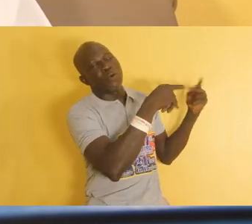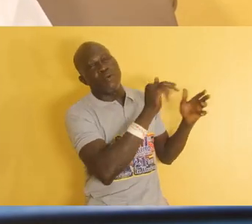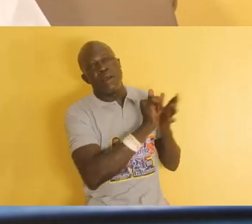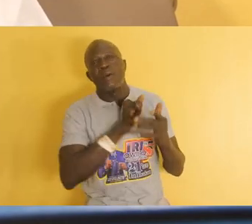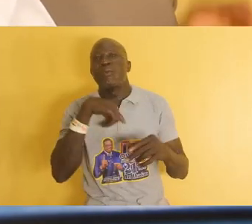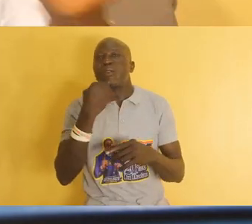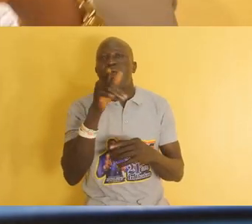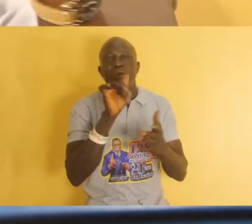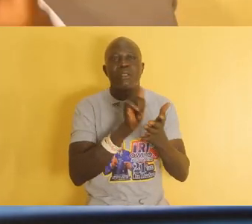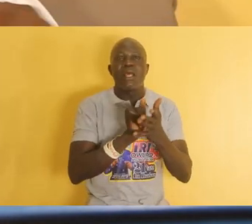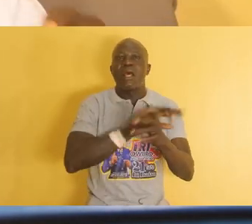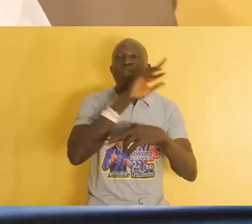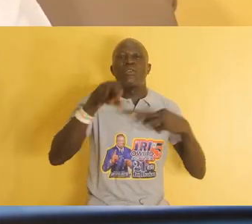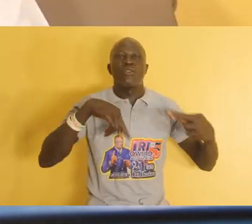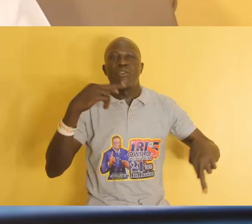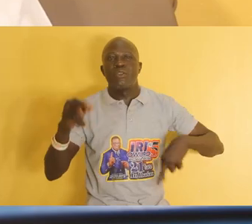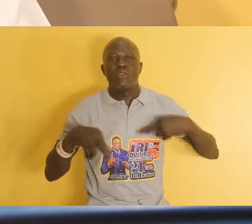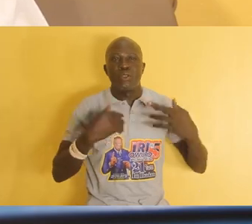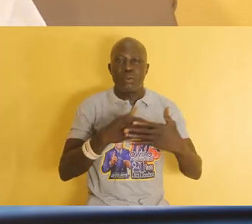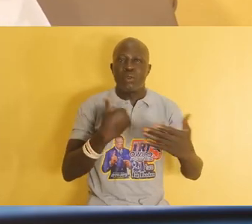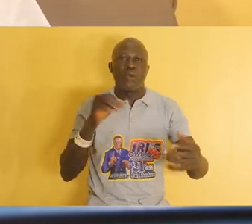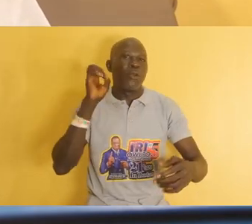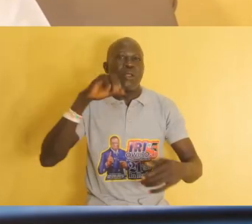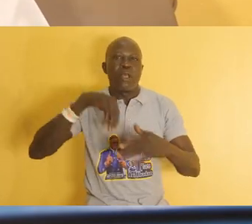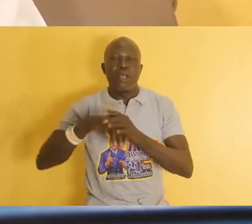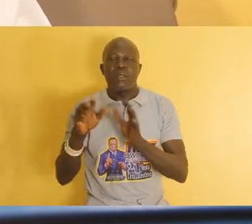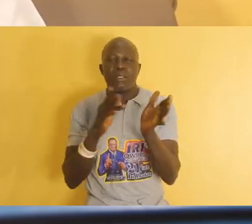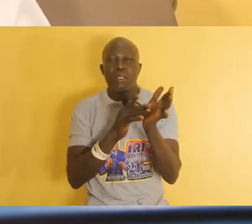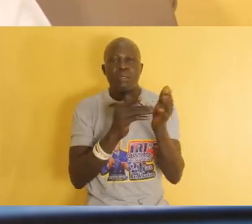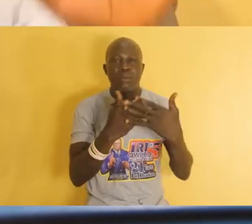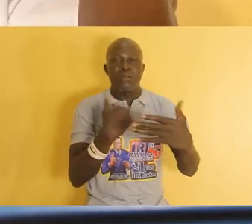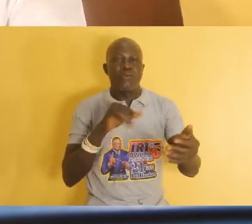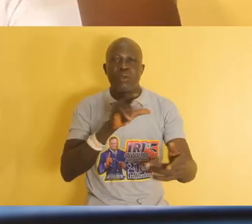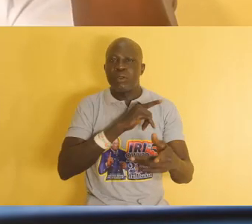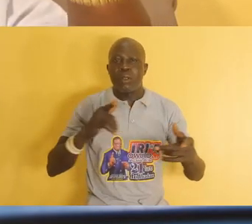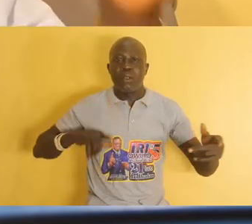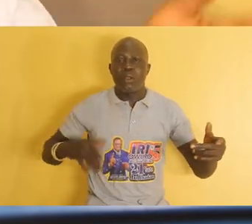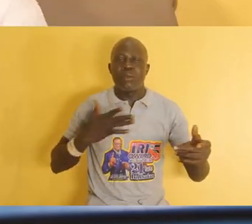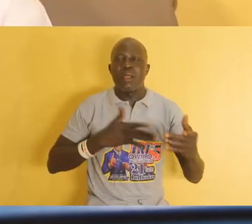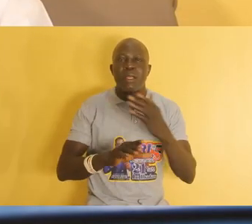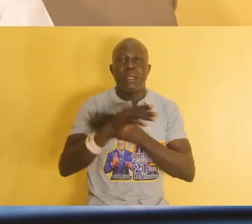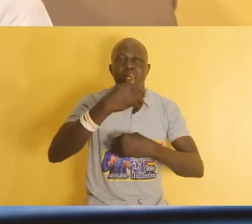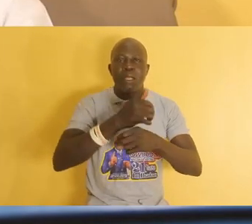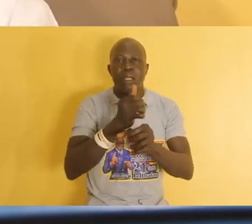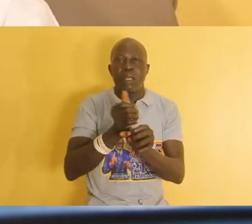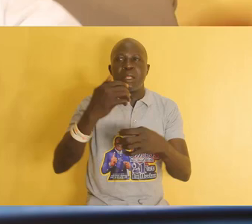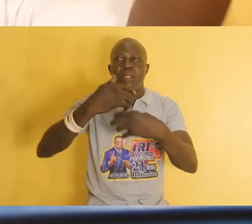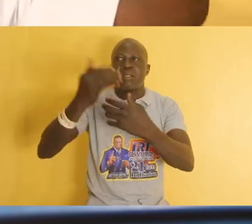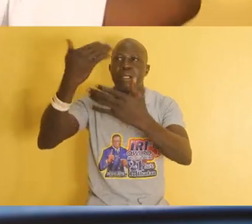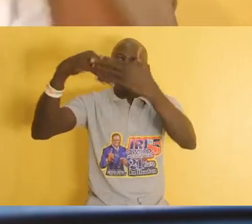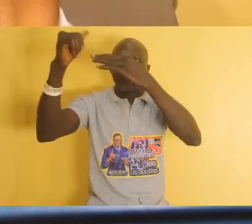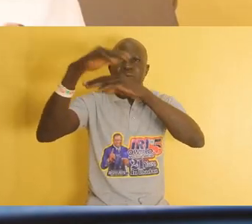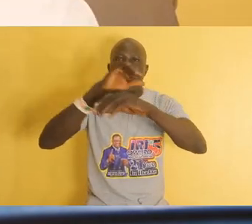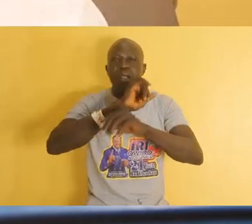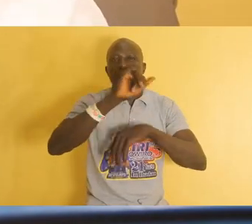ìpè. I declare to you that. Mo ti yọ níwájú rẹ. As we rejoice before him. Tó jó níwájú rẹ. We dance before him. Ọlọ́run mi tó dáyé àti ọ̀run. My God, I pray the heaven and the earth. Yóò fi ayọ̀